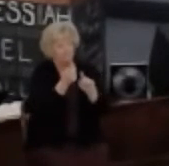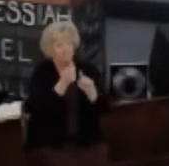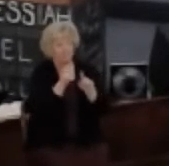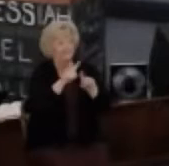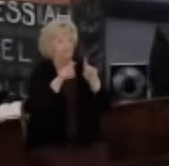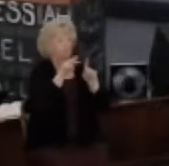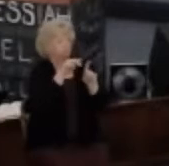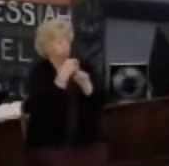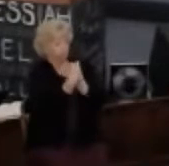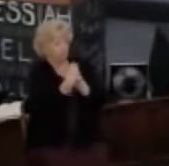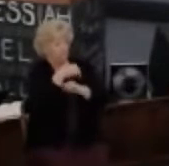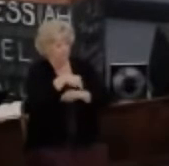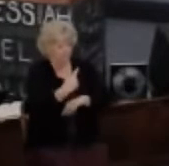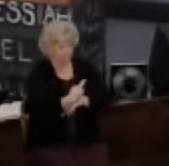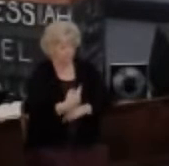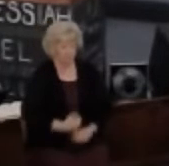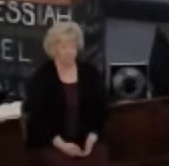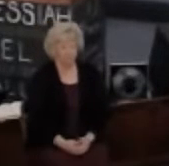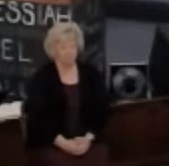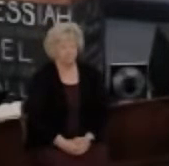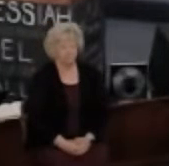way.